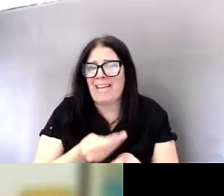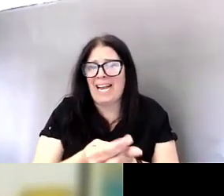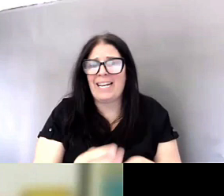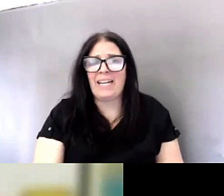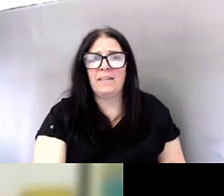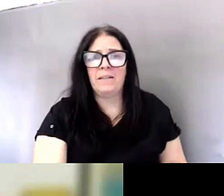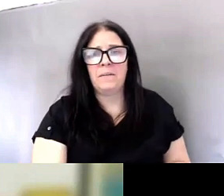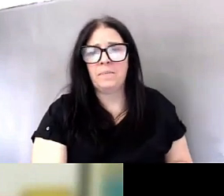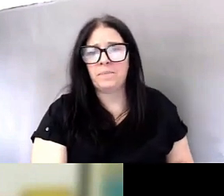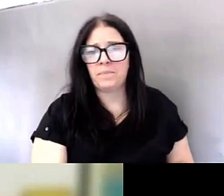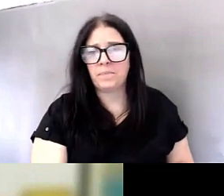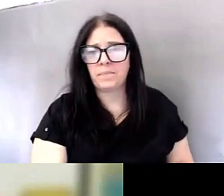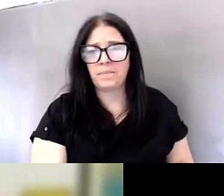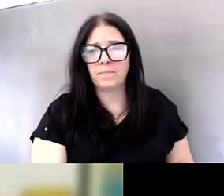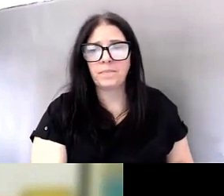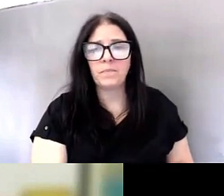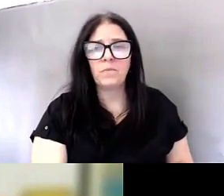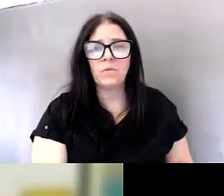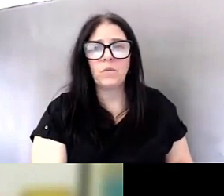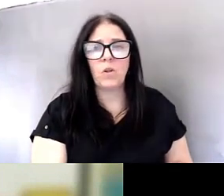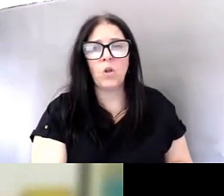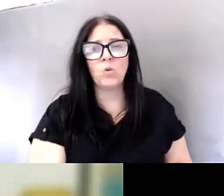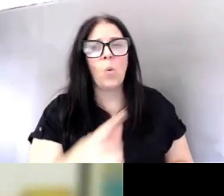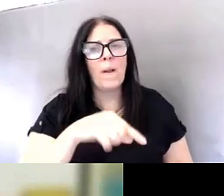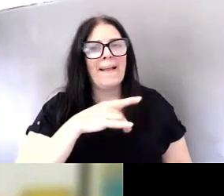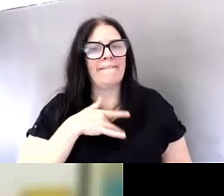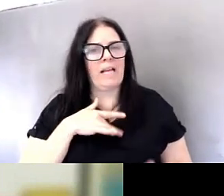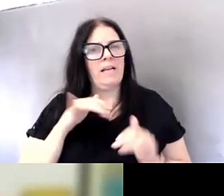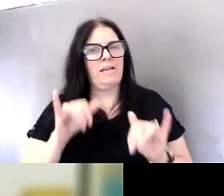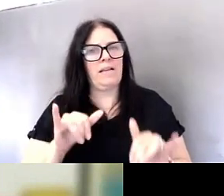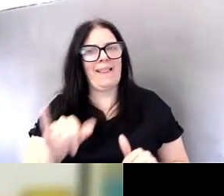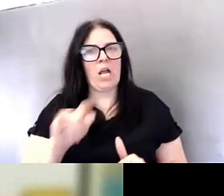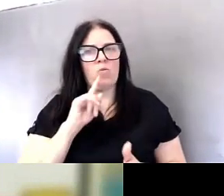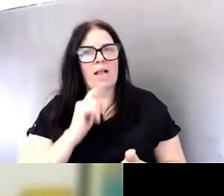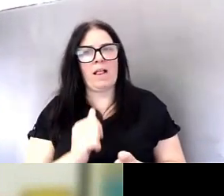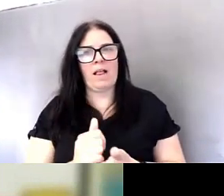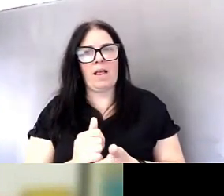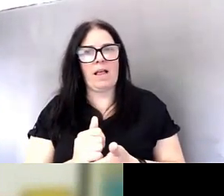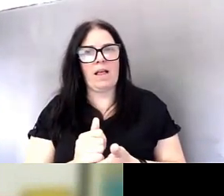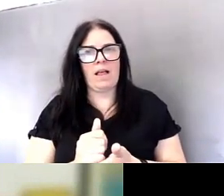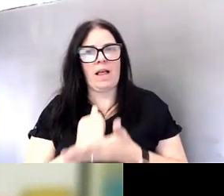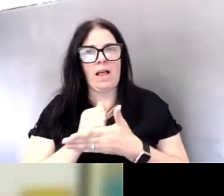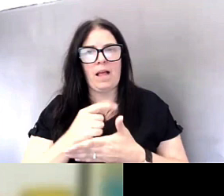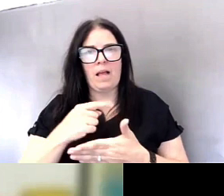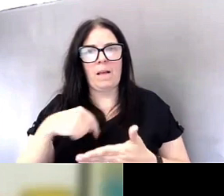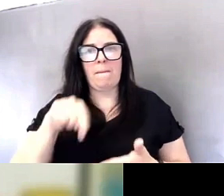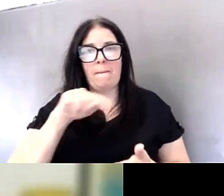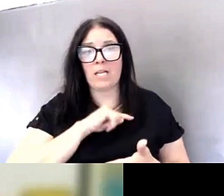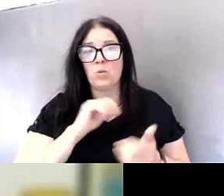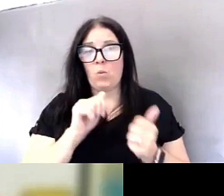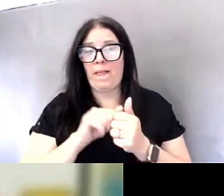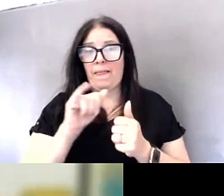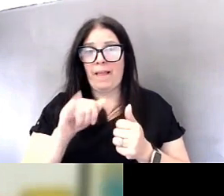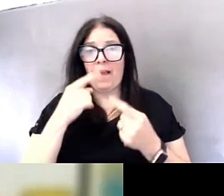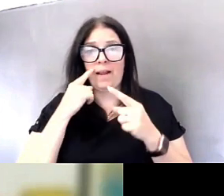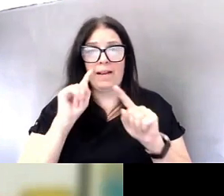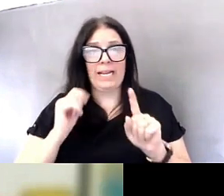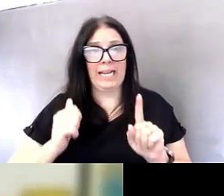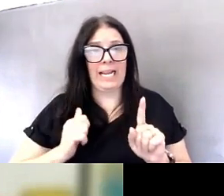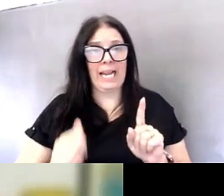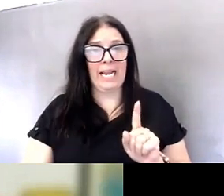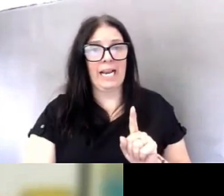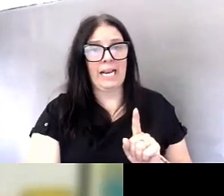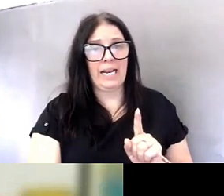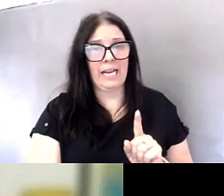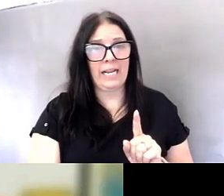really appreciated the types of topics from Prosper Canada. And if you scroll down, there's so